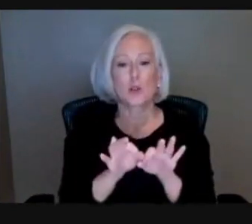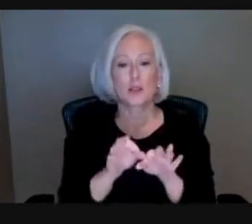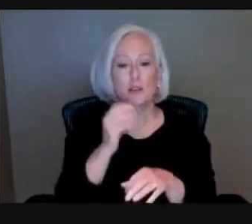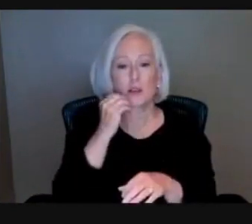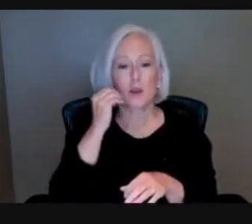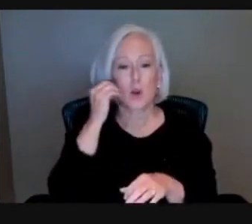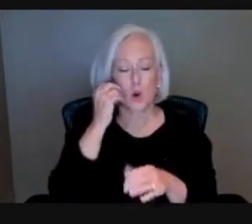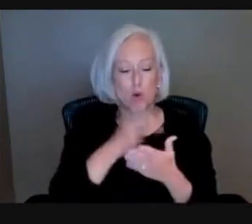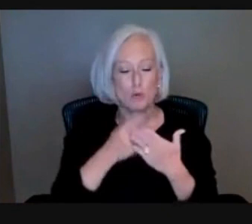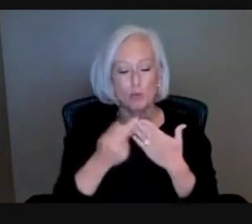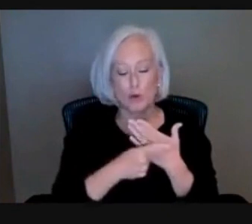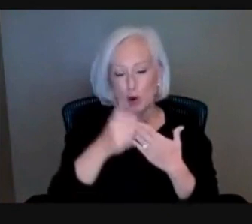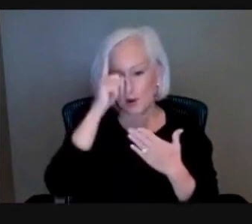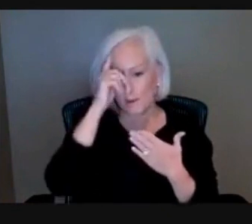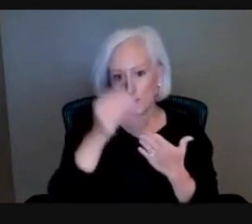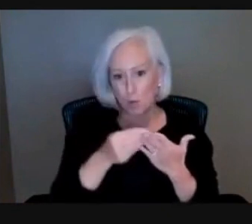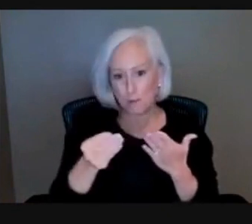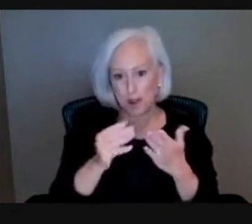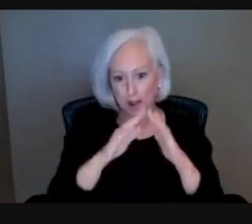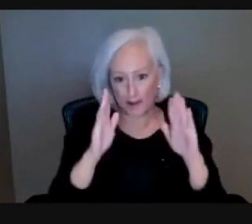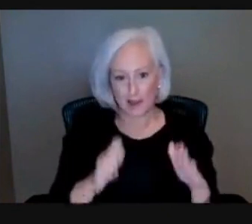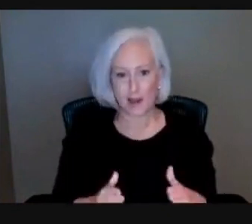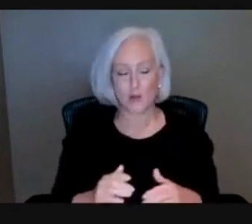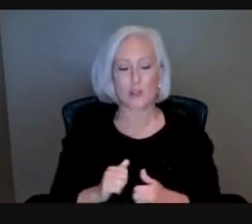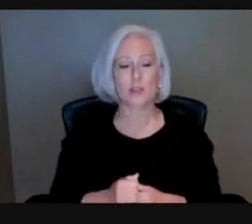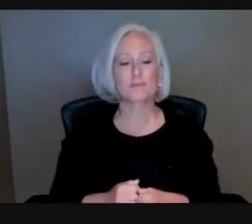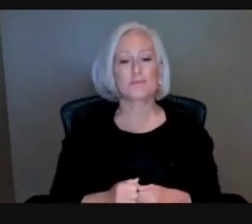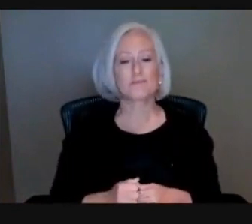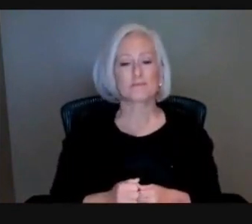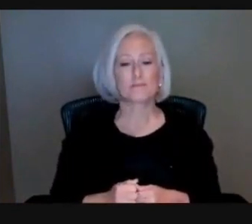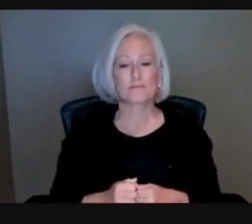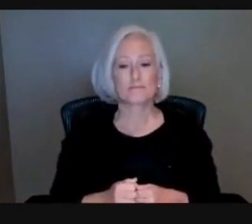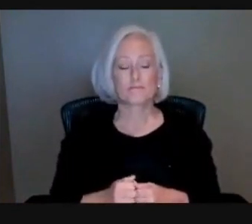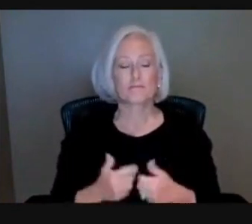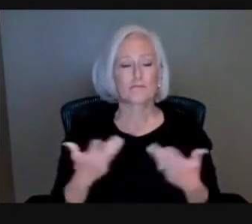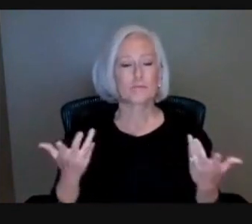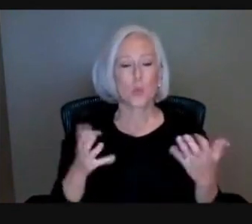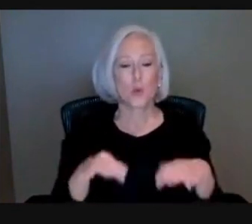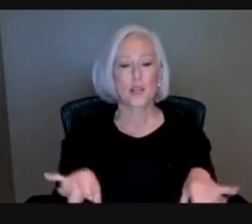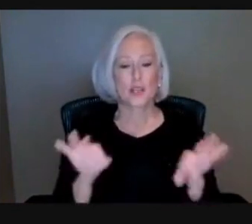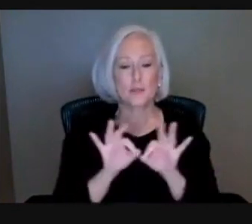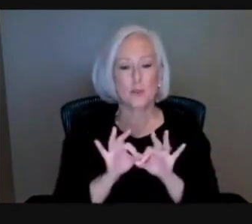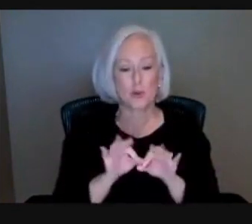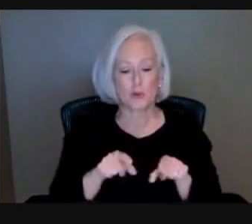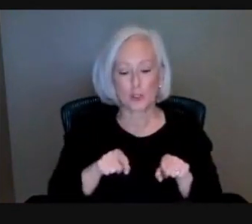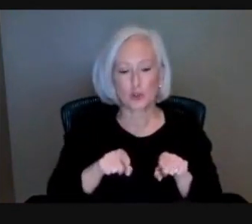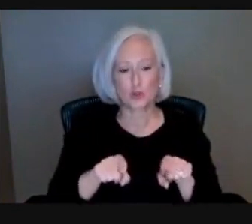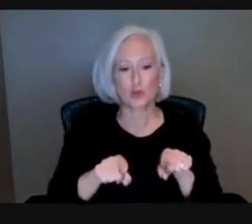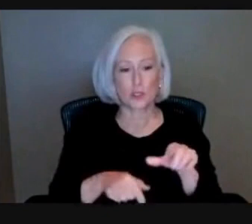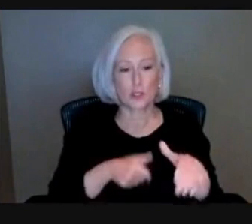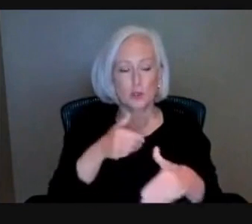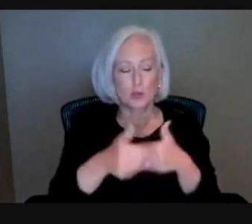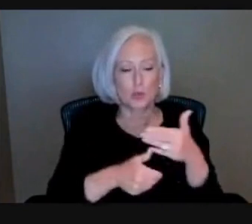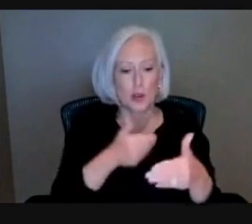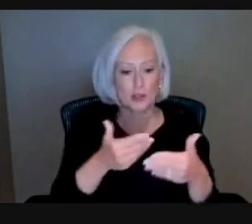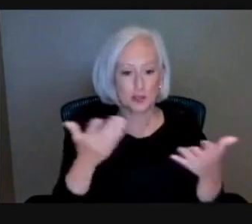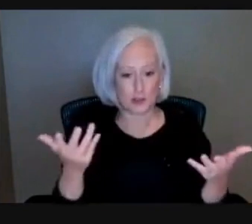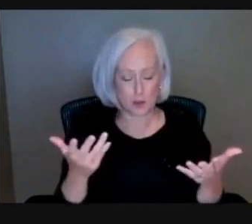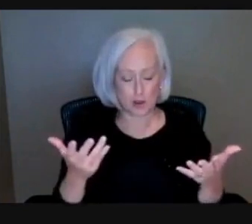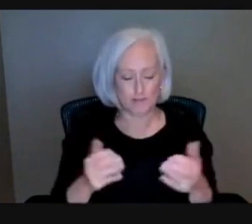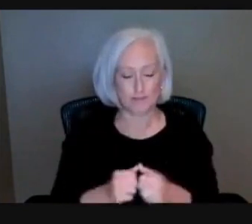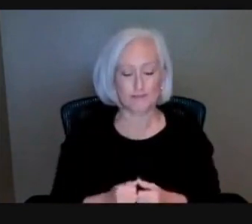So in the home buying process, some things that I think are very important for you to think about and consider are, number